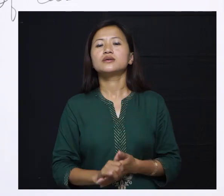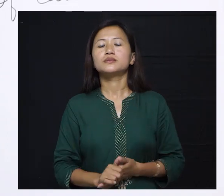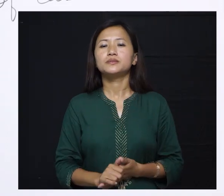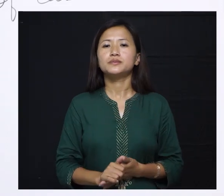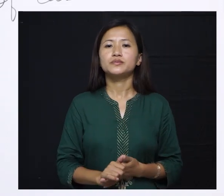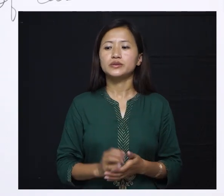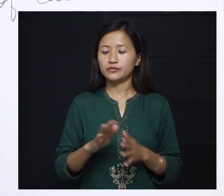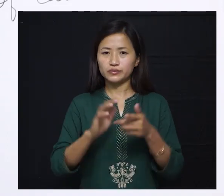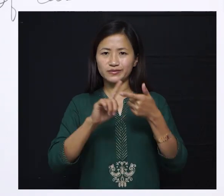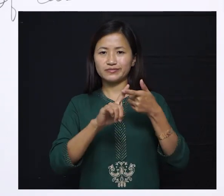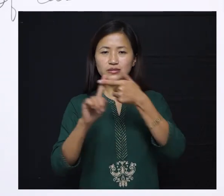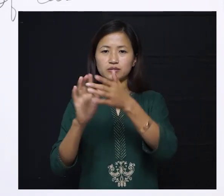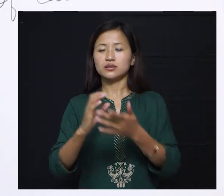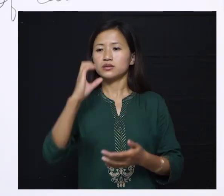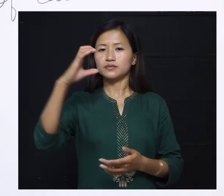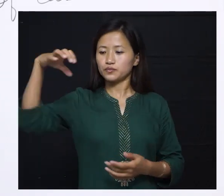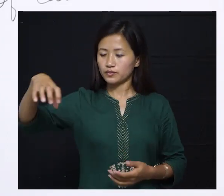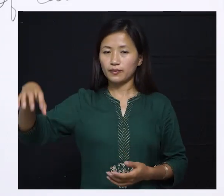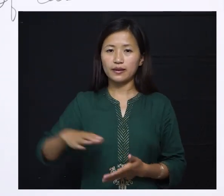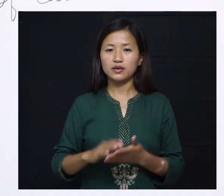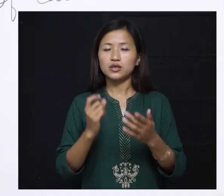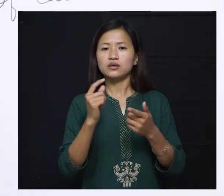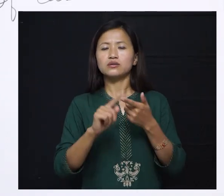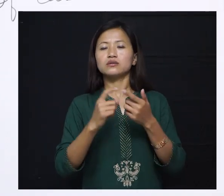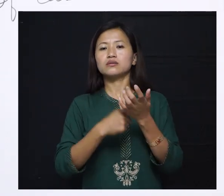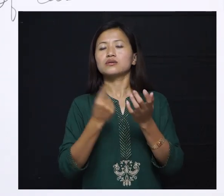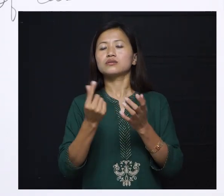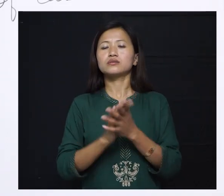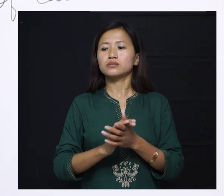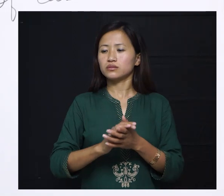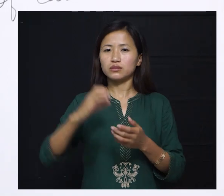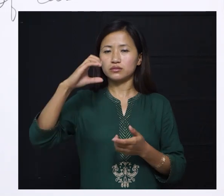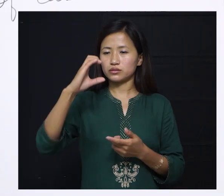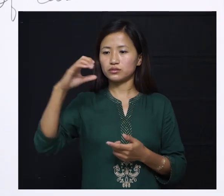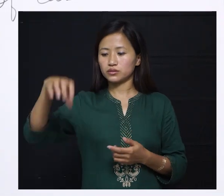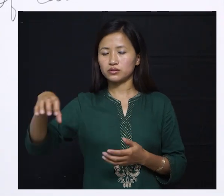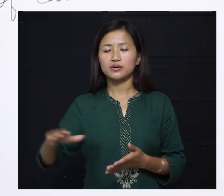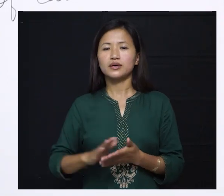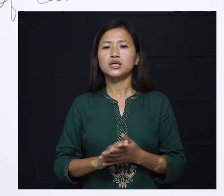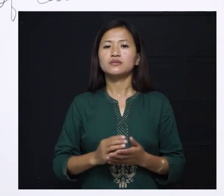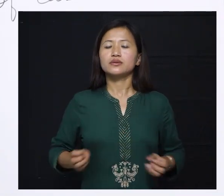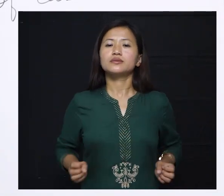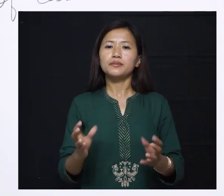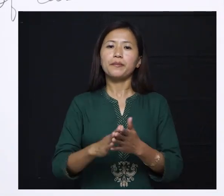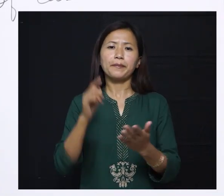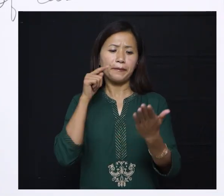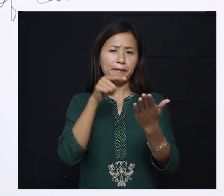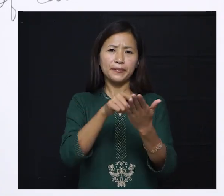eastern countries, like the European countries, and also to the Central Asian countries. So they became the